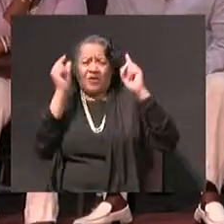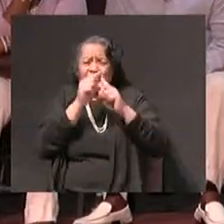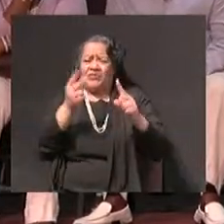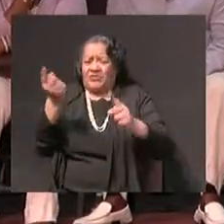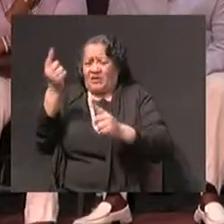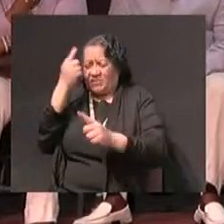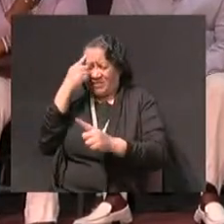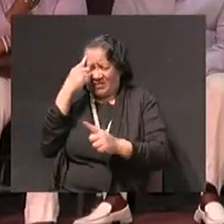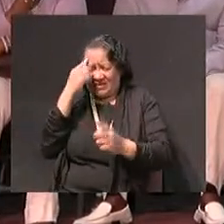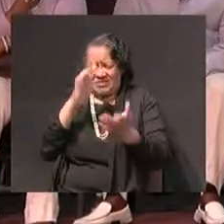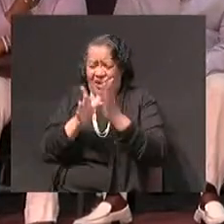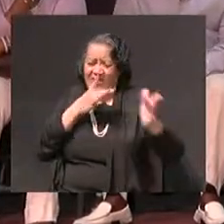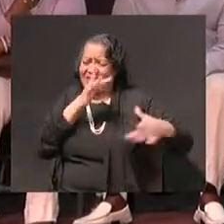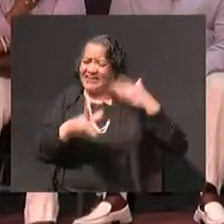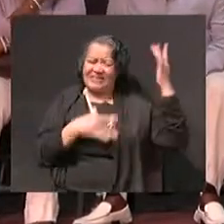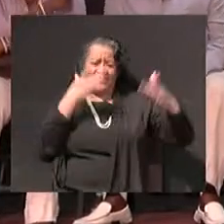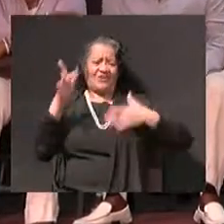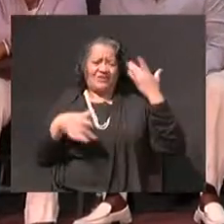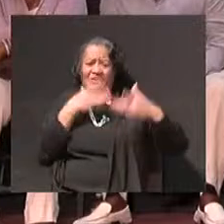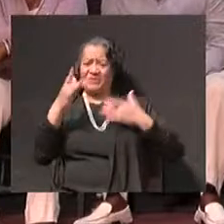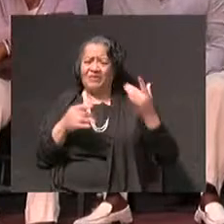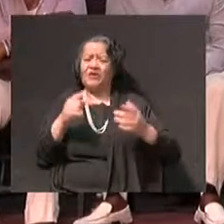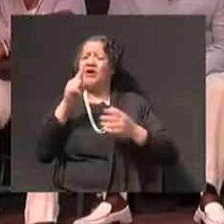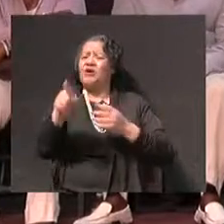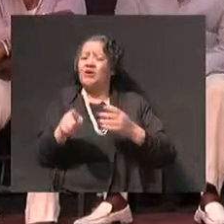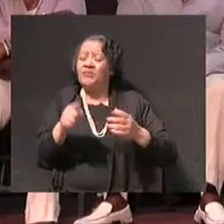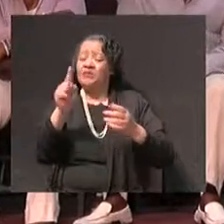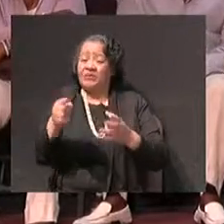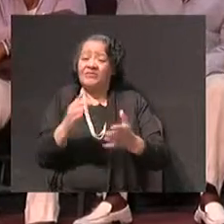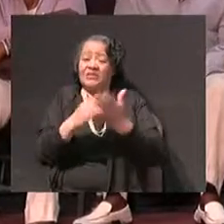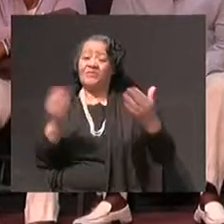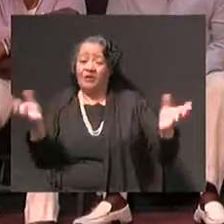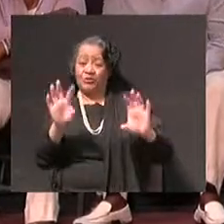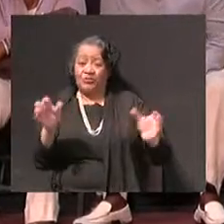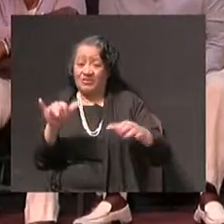they started getting excited. And that's why some of y'all messed up right now.